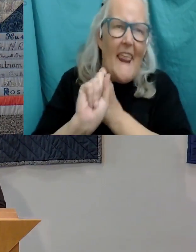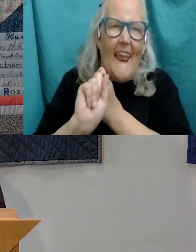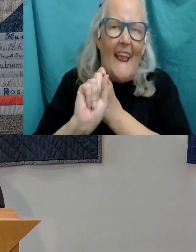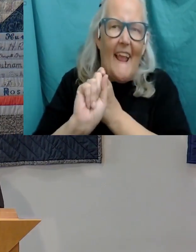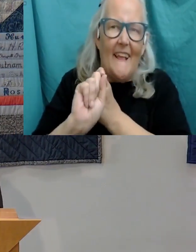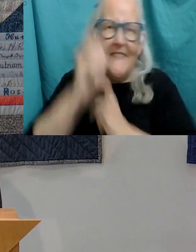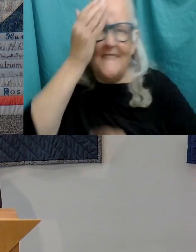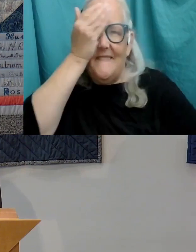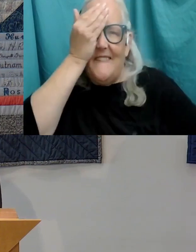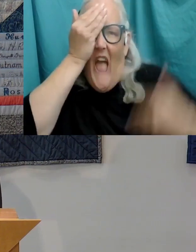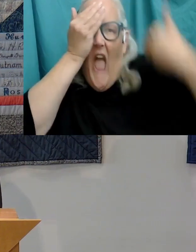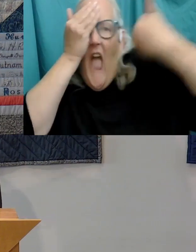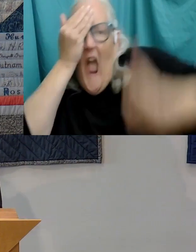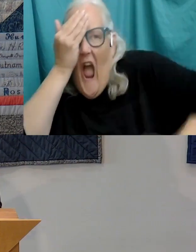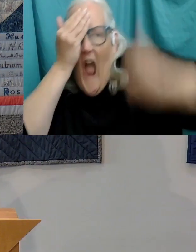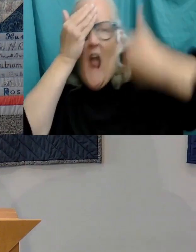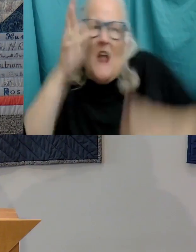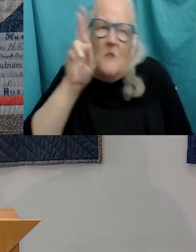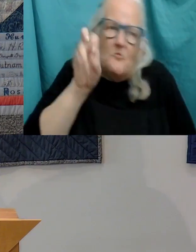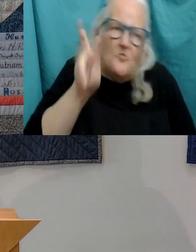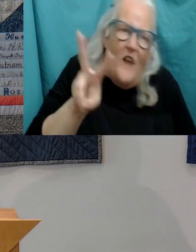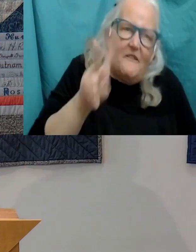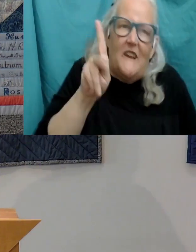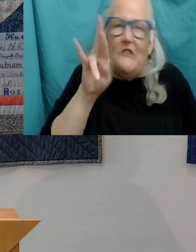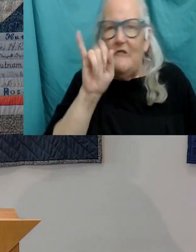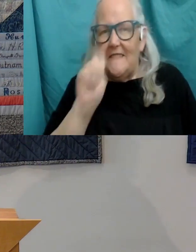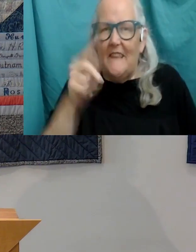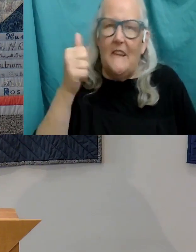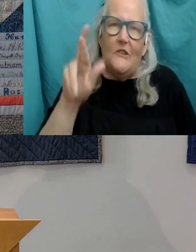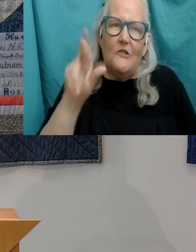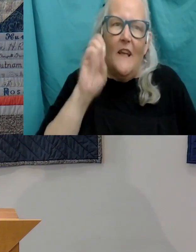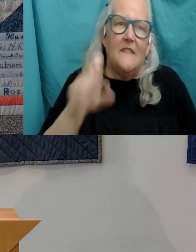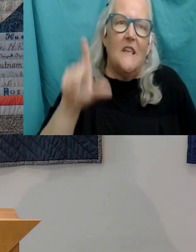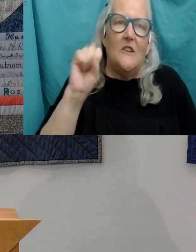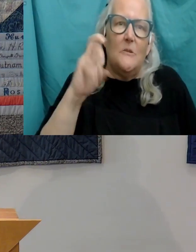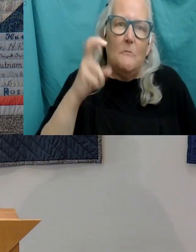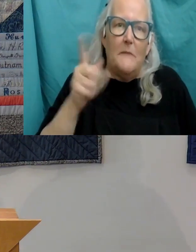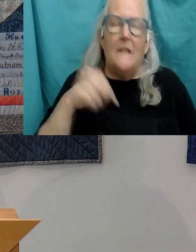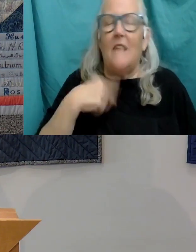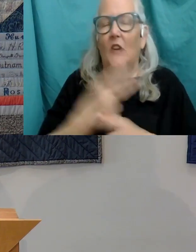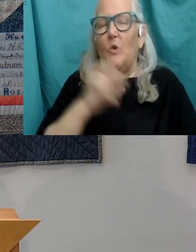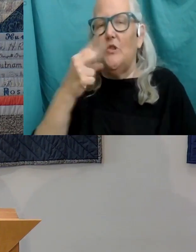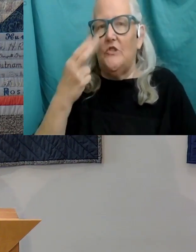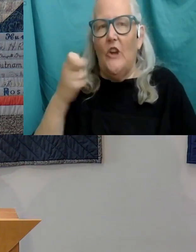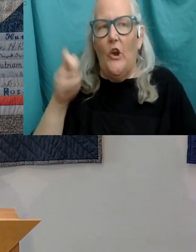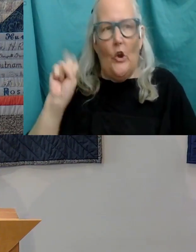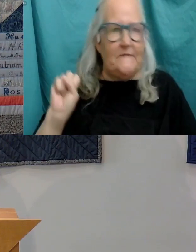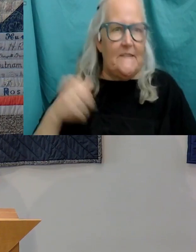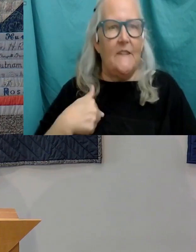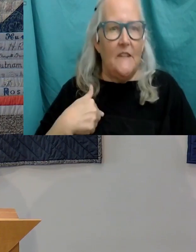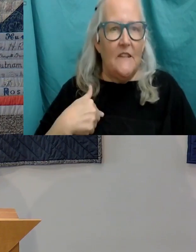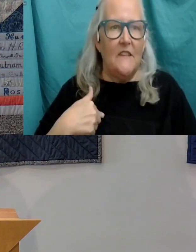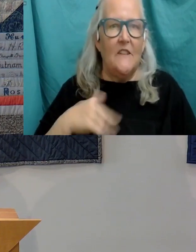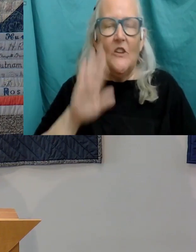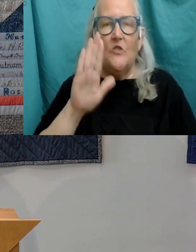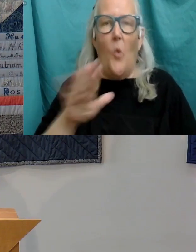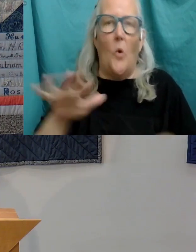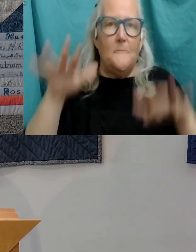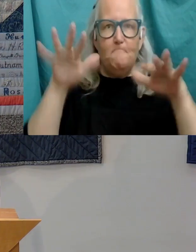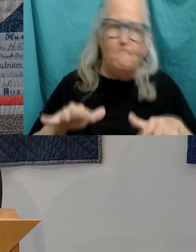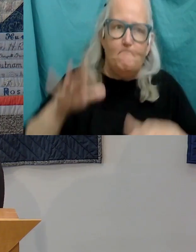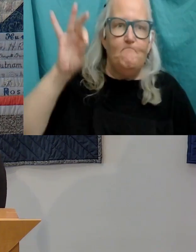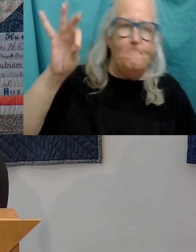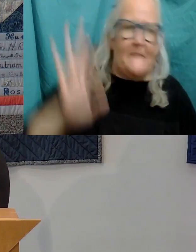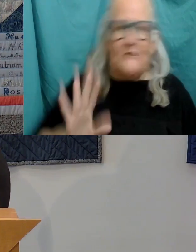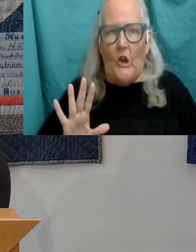be the Reverend Kristen Grassel-Schmidt, pronouns she, her, and hers, your settled minister. And I offer you these